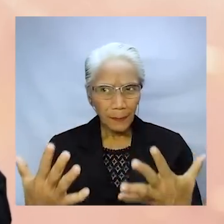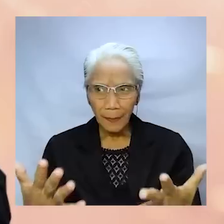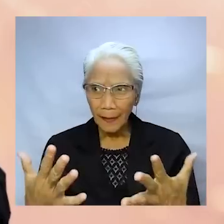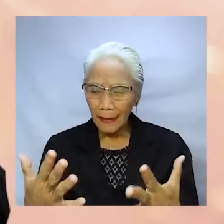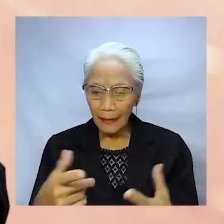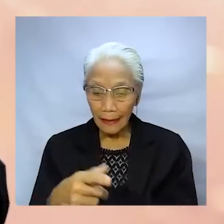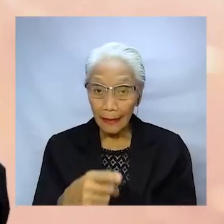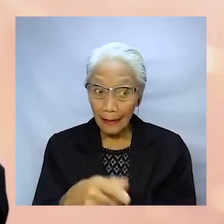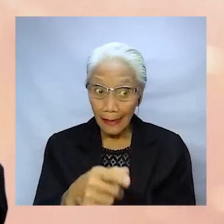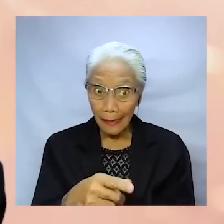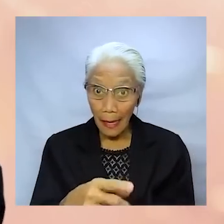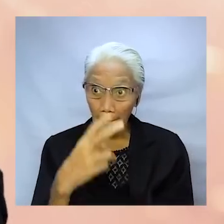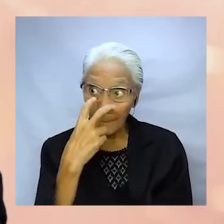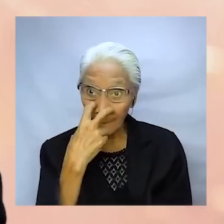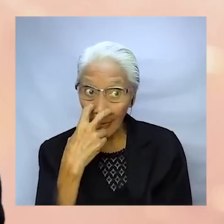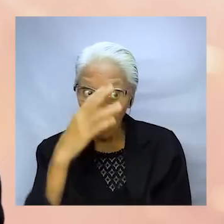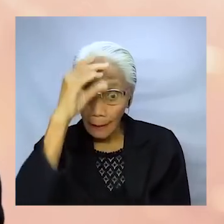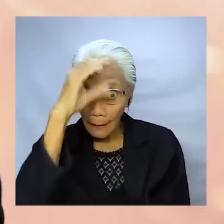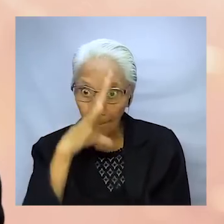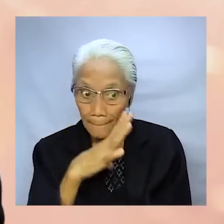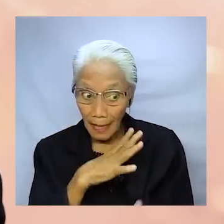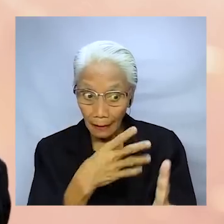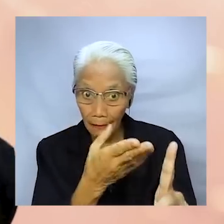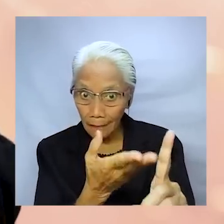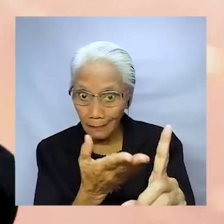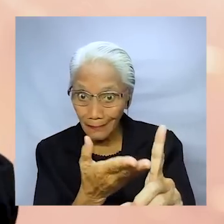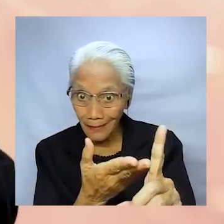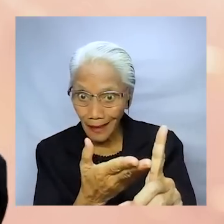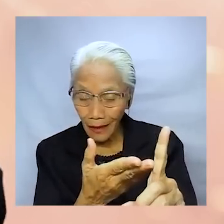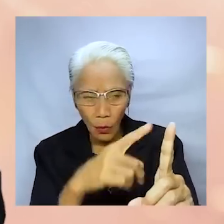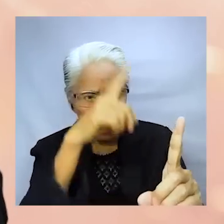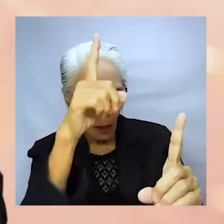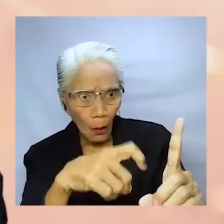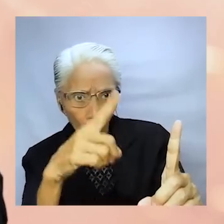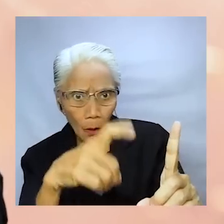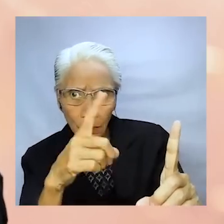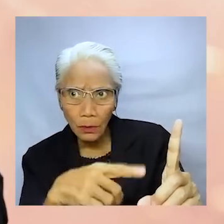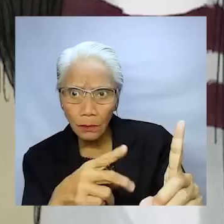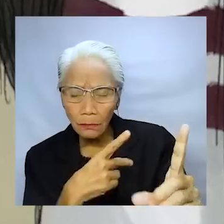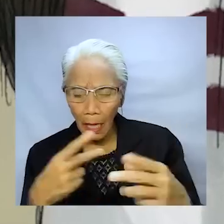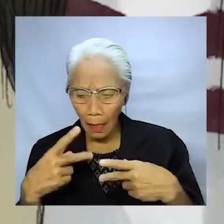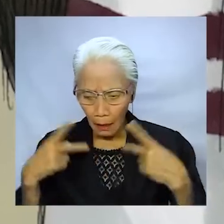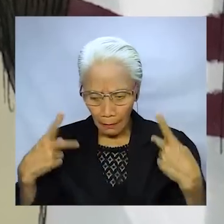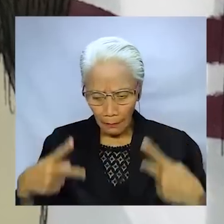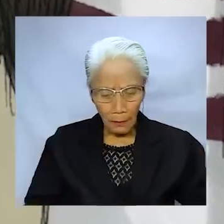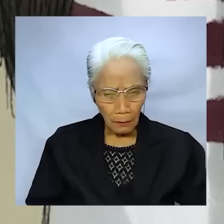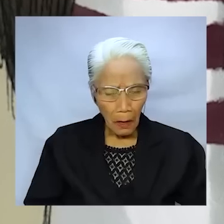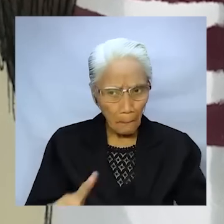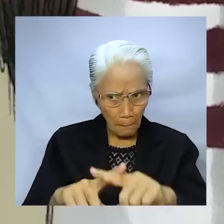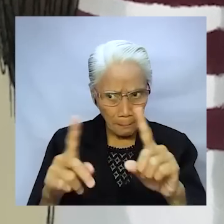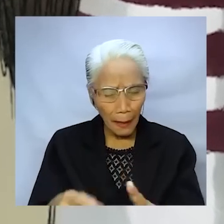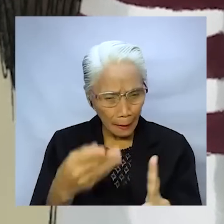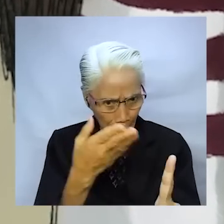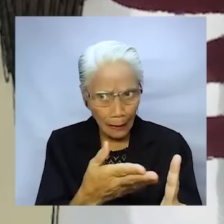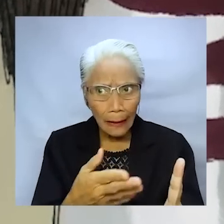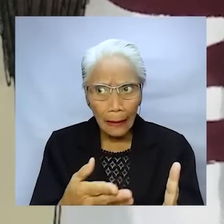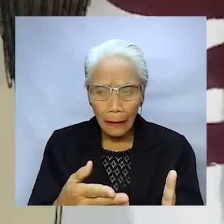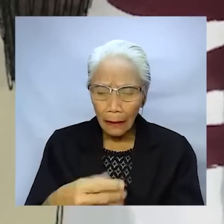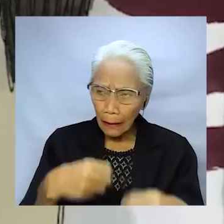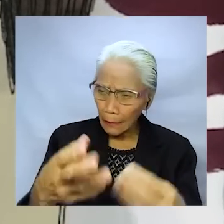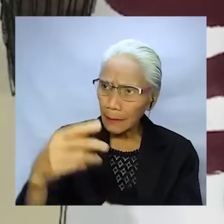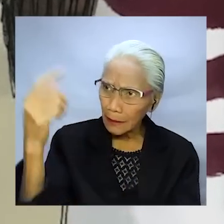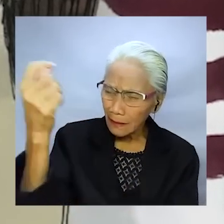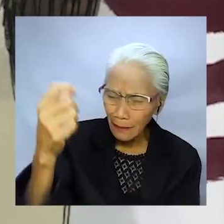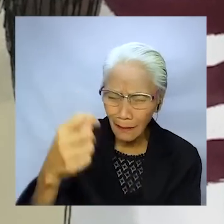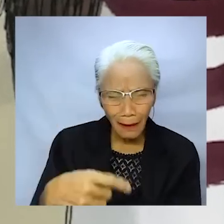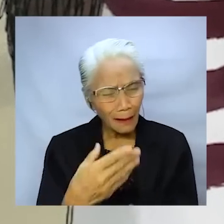questioned by the Pharisees, but he gave his testimony. He said, "Well, I used to be